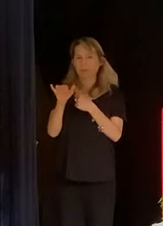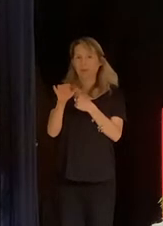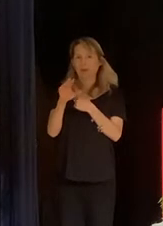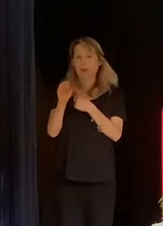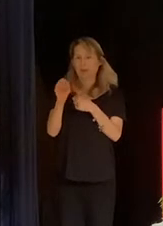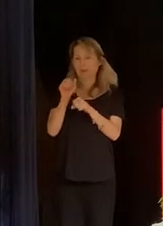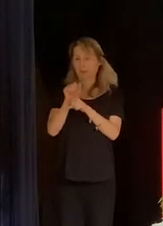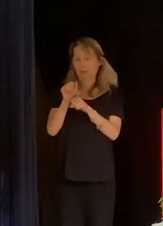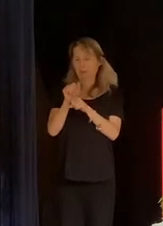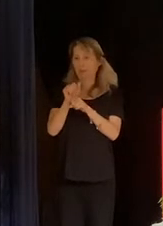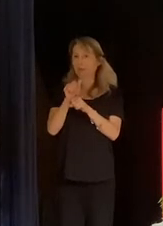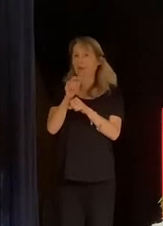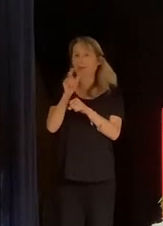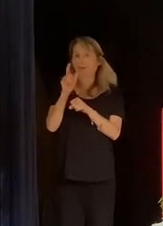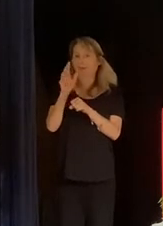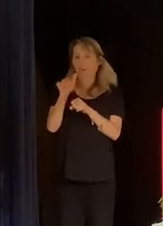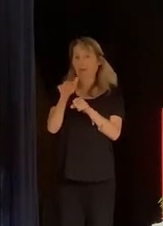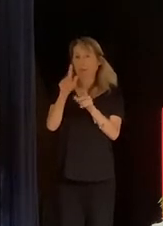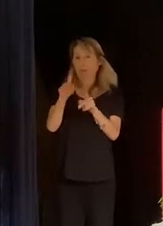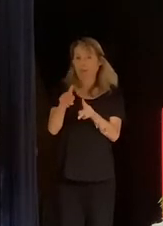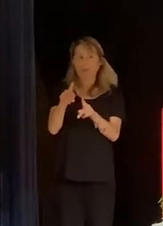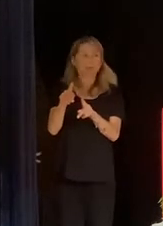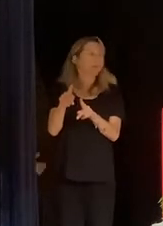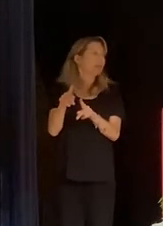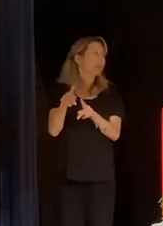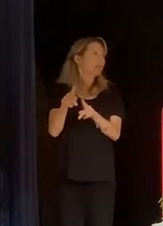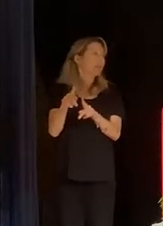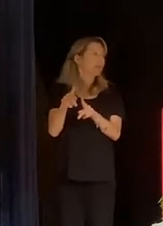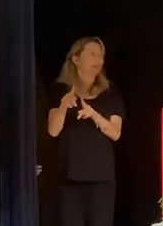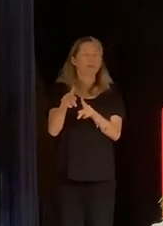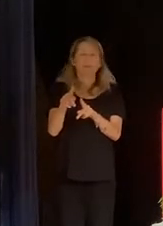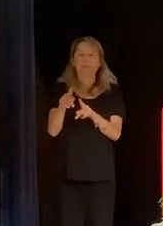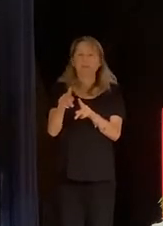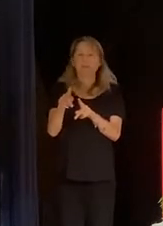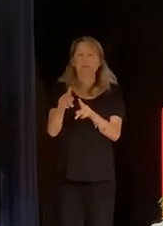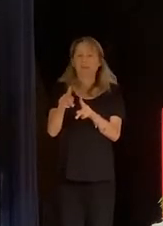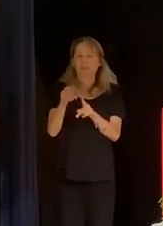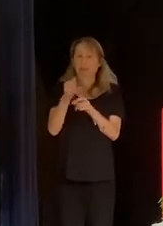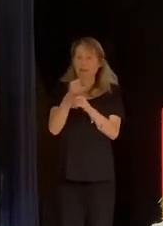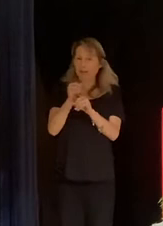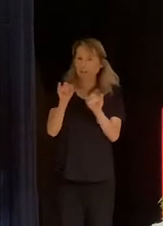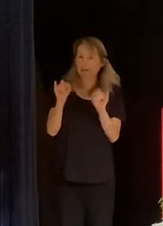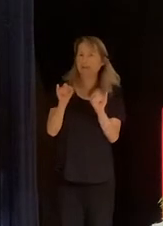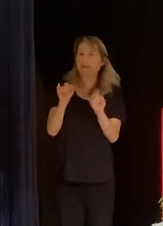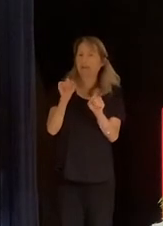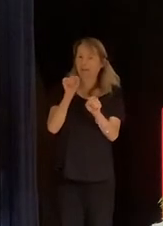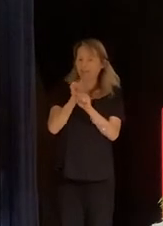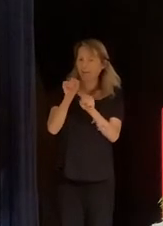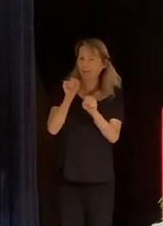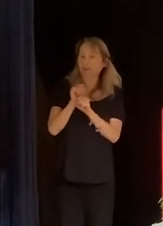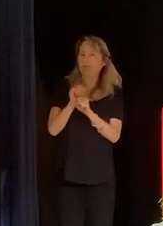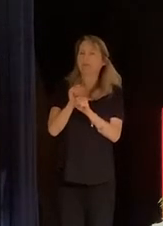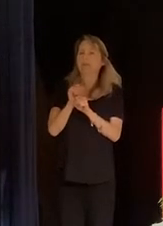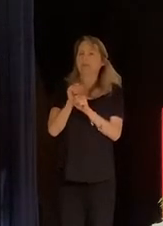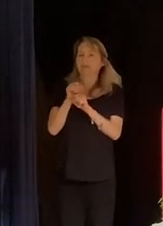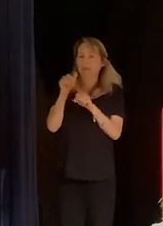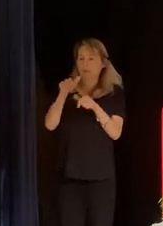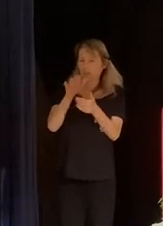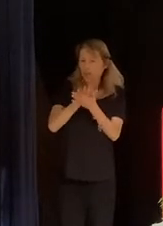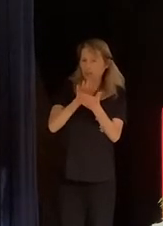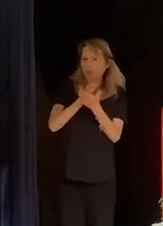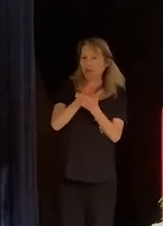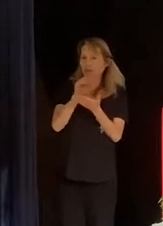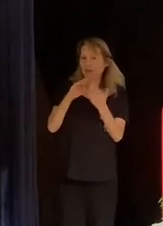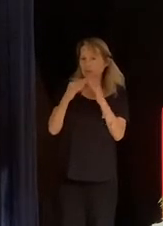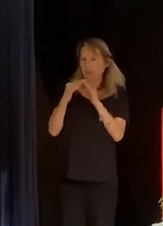Skills Award goes to a student who has shown initiative, independence, and effort at the school and the